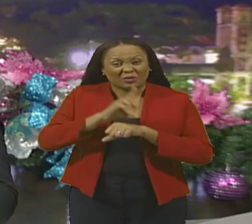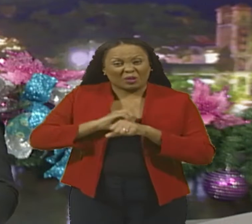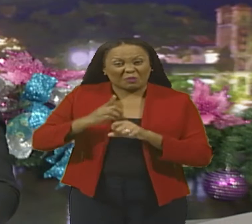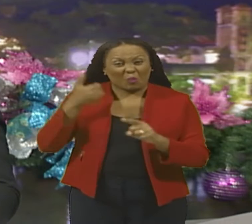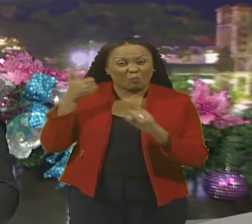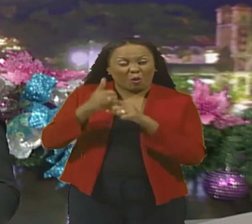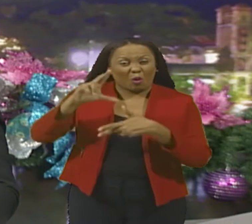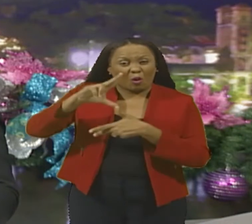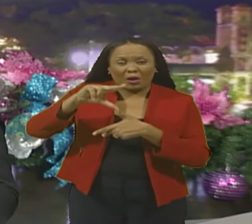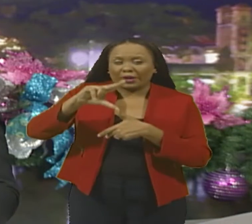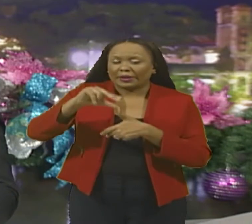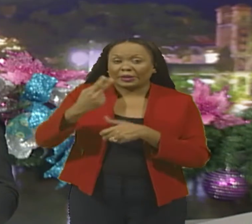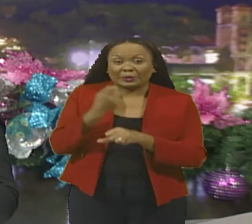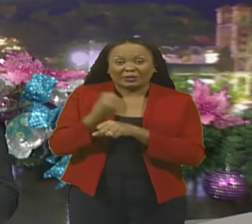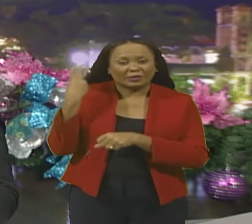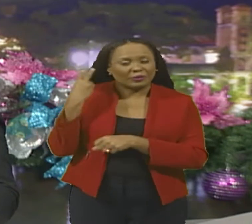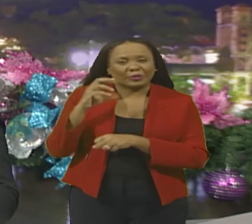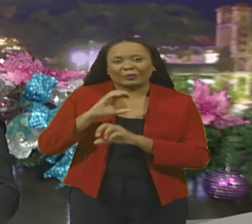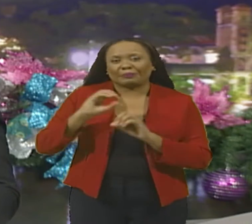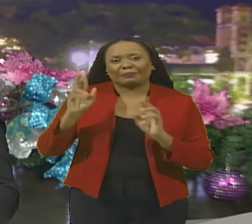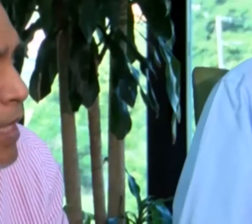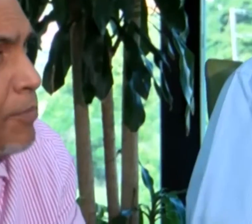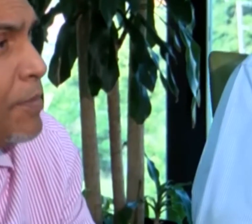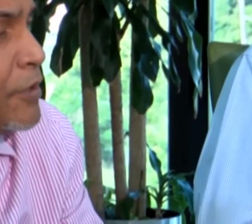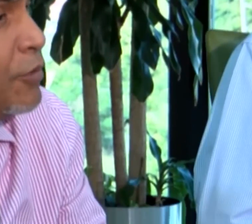by hurricanes 2 years ago.